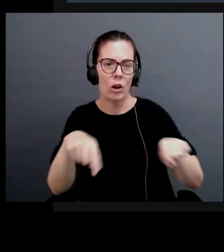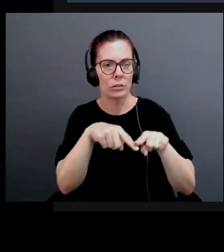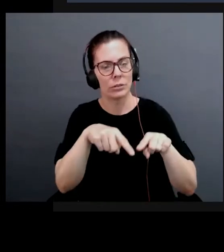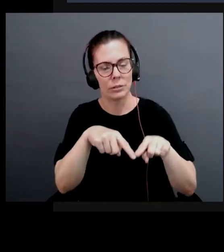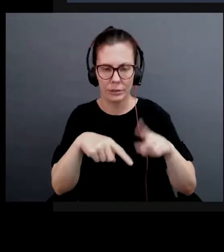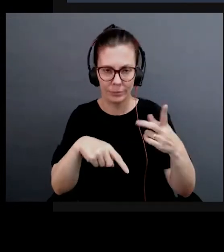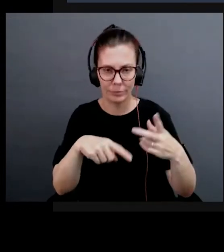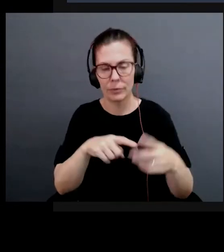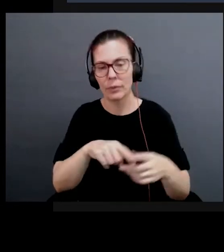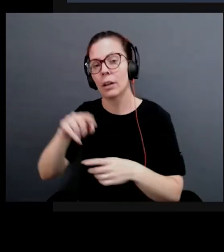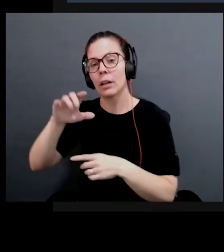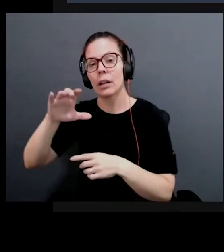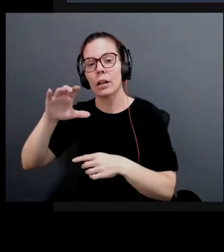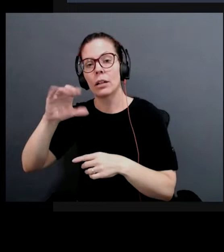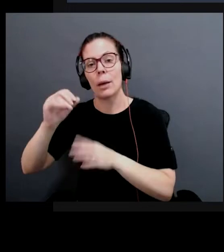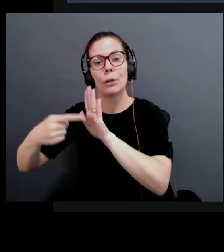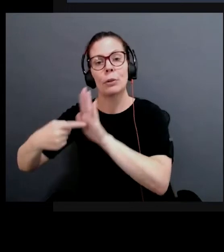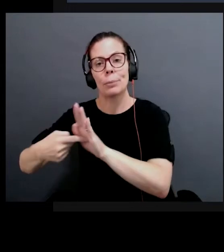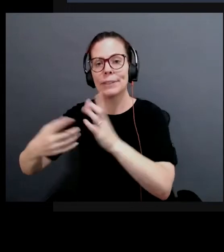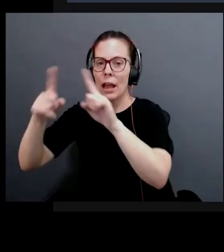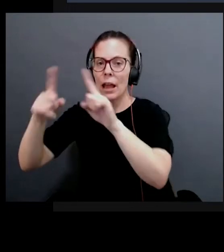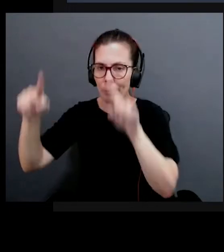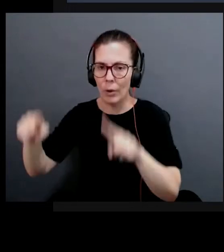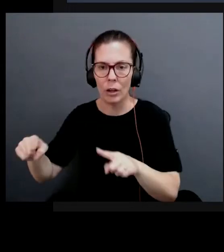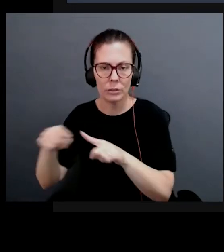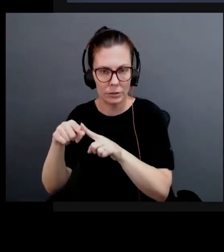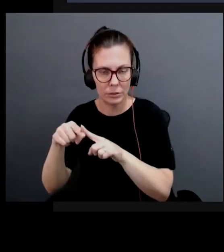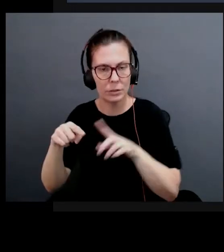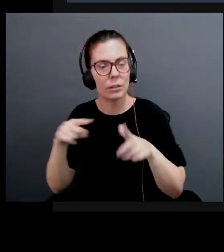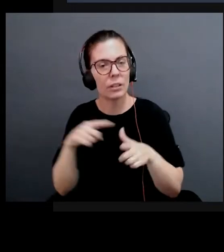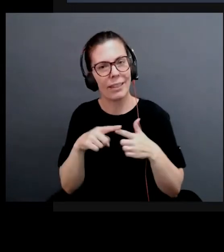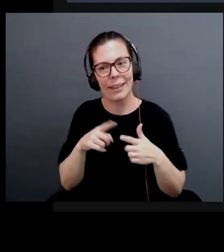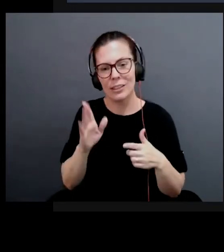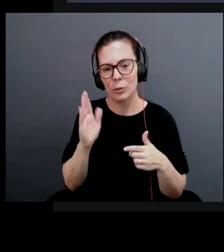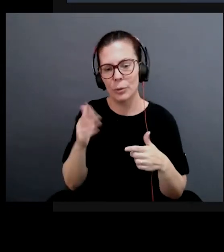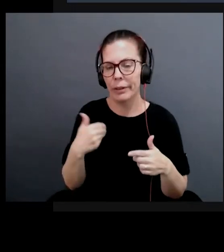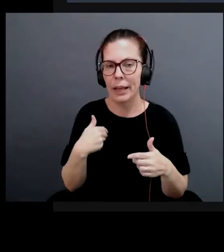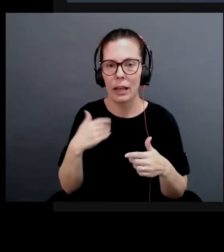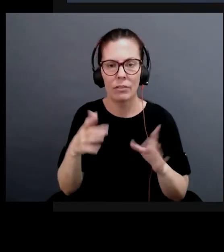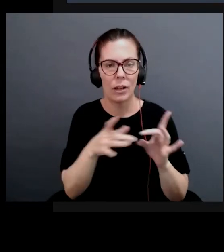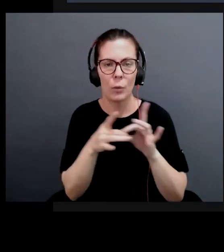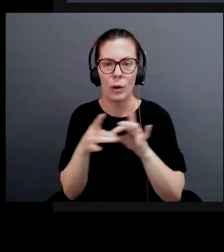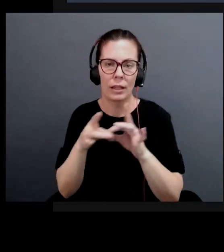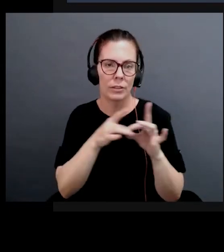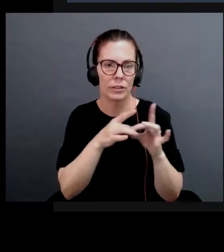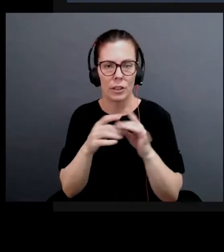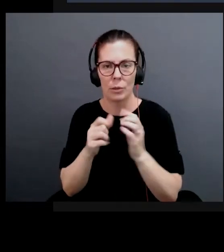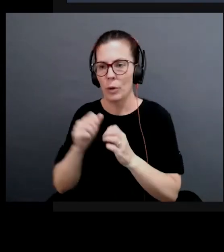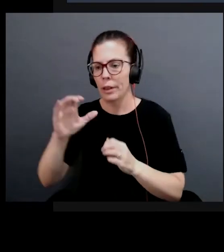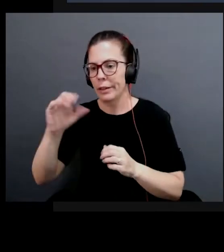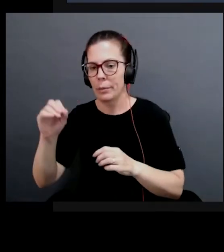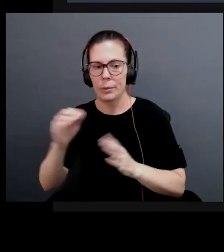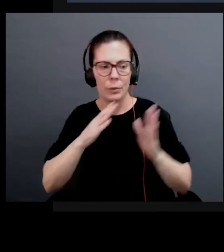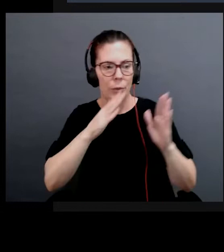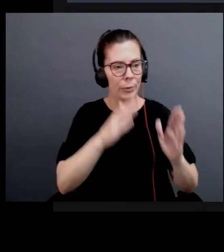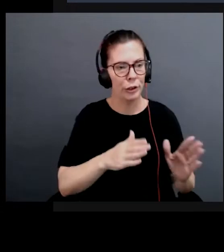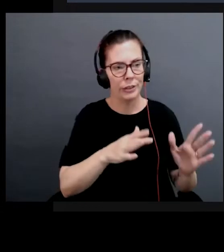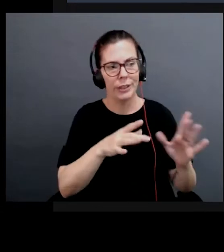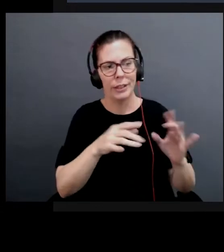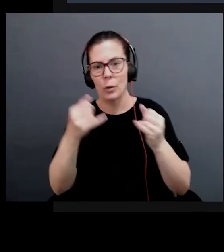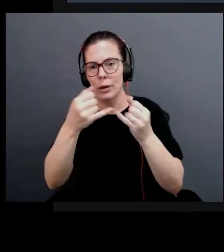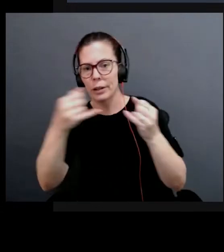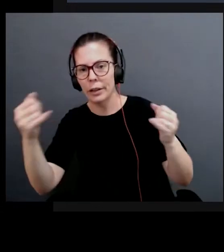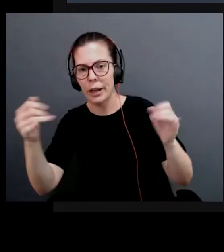company will be represented as a box or an entity, and then you'll have some sort of relationship between them or connection between them where you